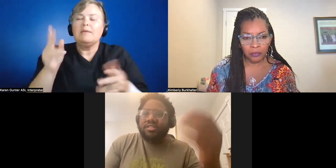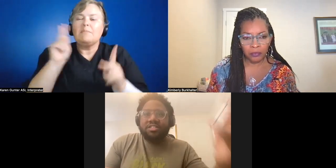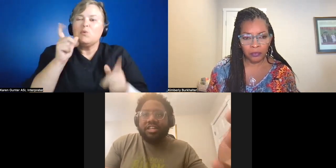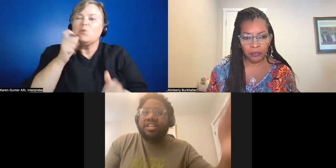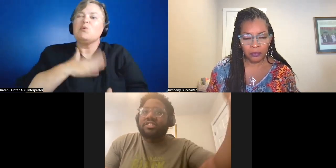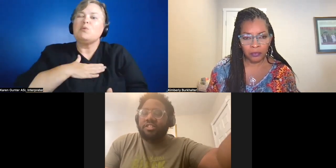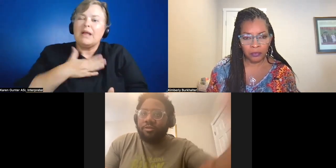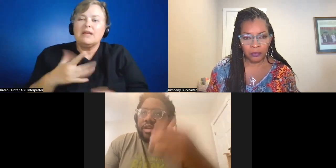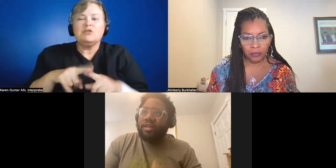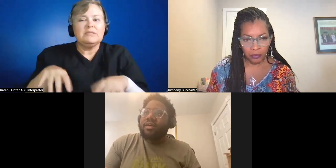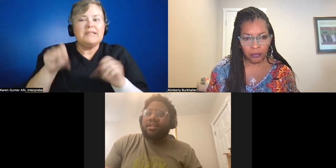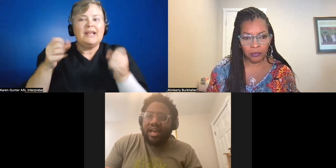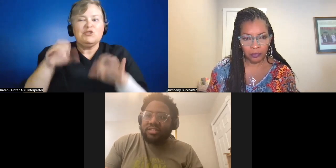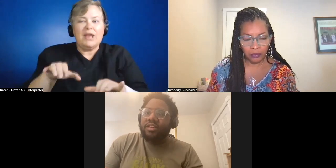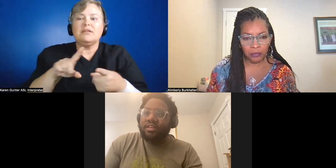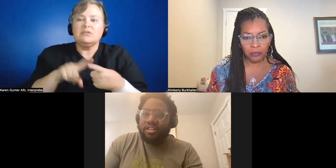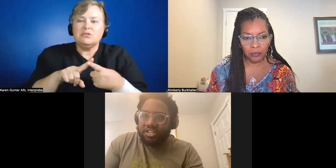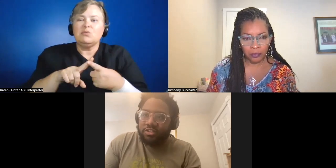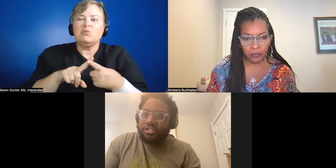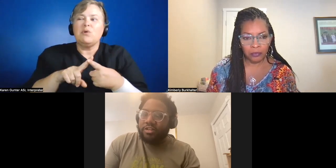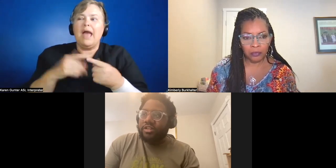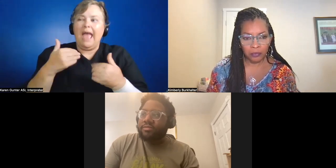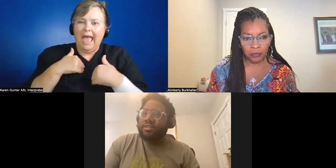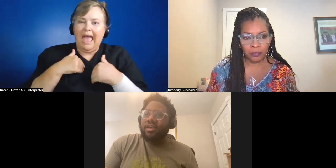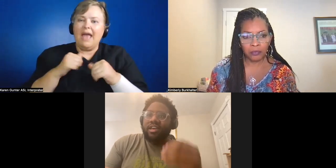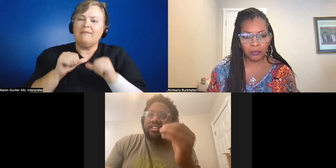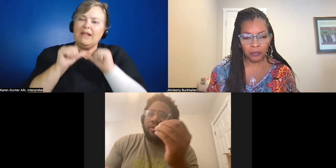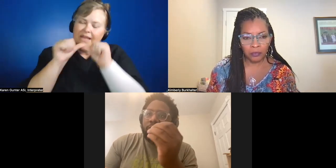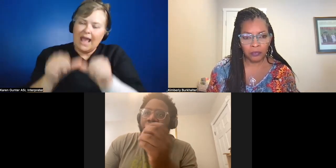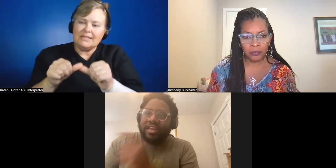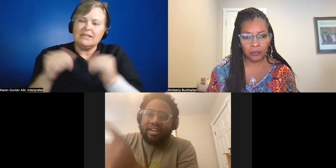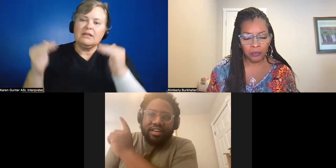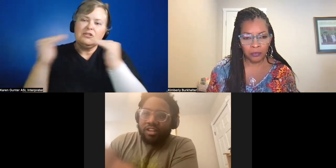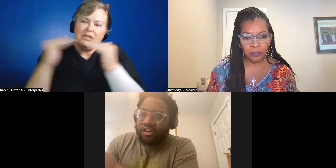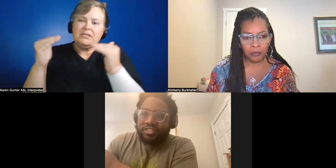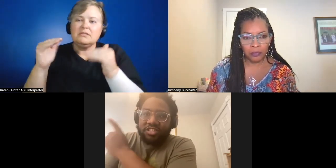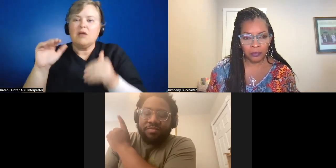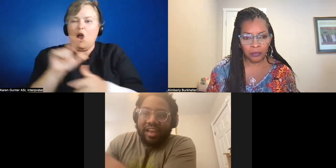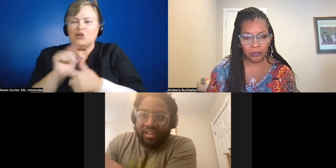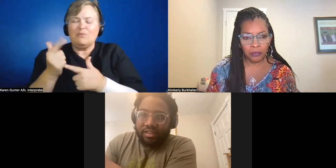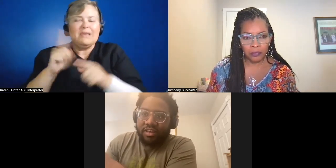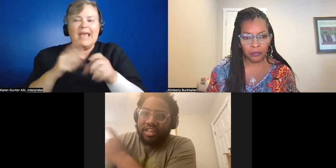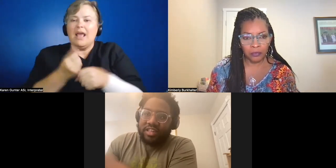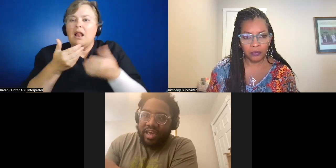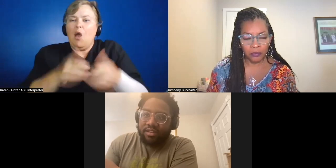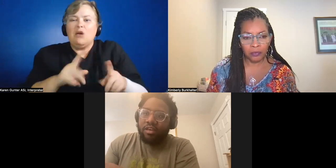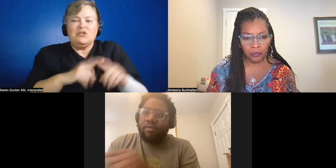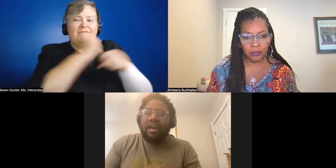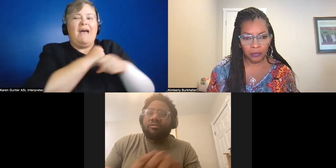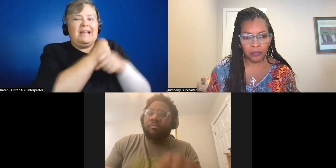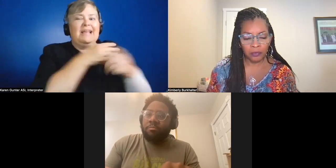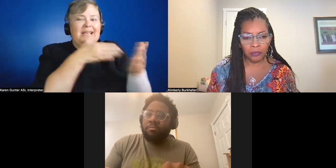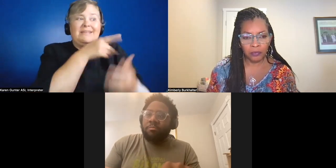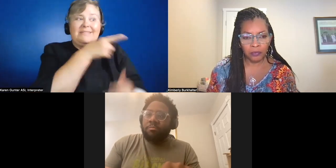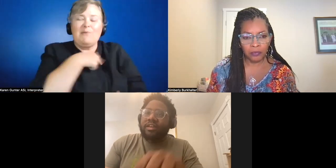willing to take chances to create lasting and just alternatives. So we cannot get lost in just fighting against that. We